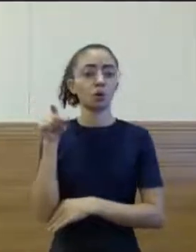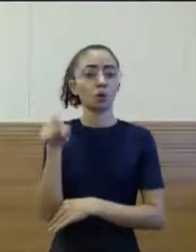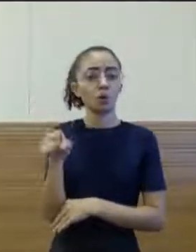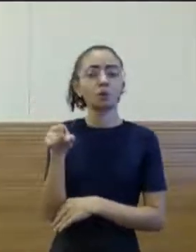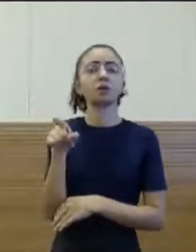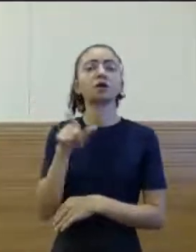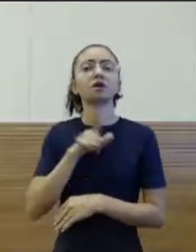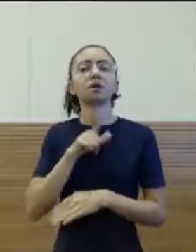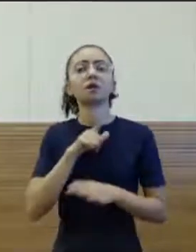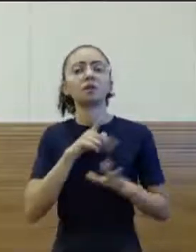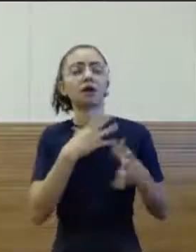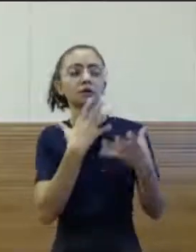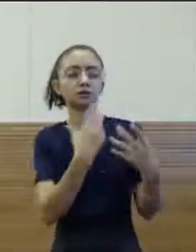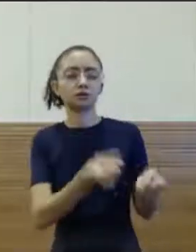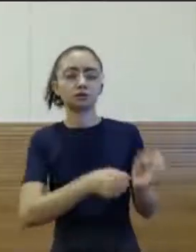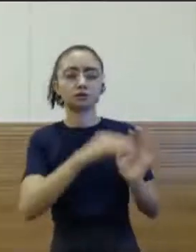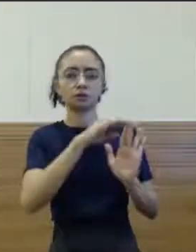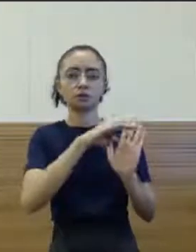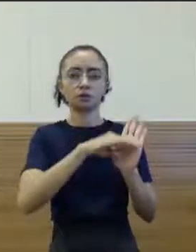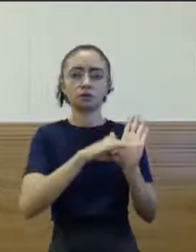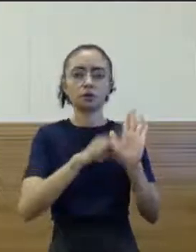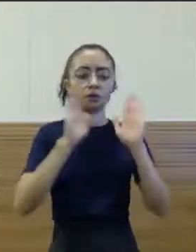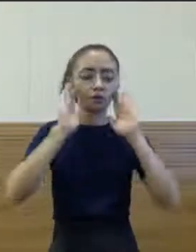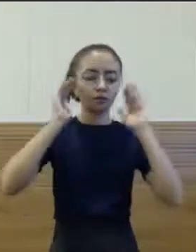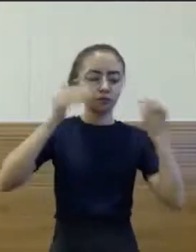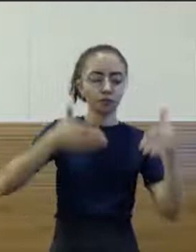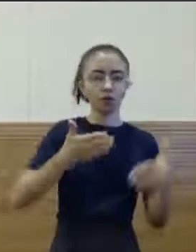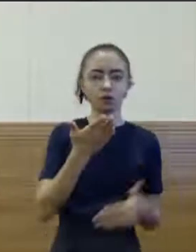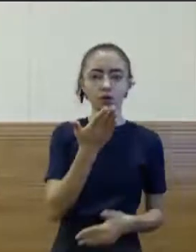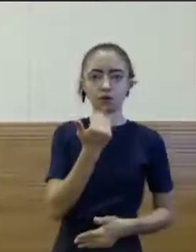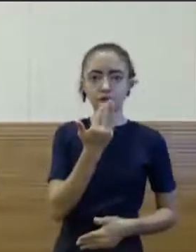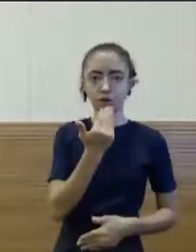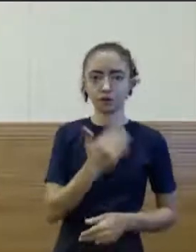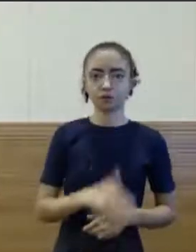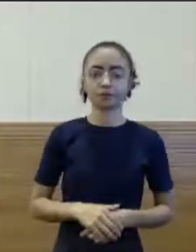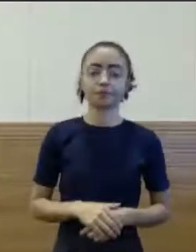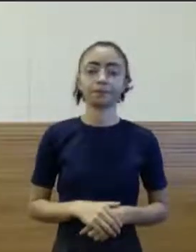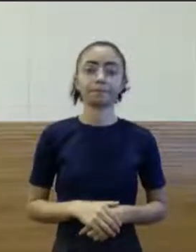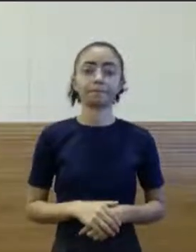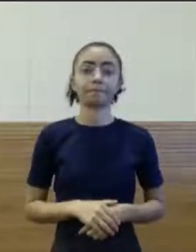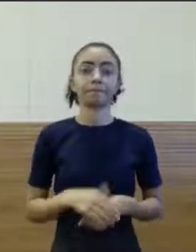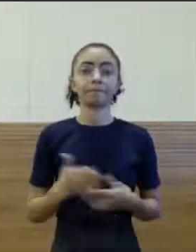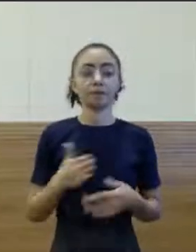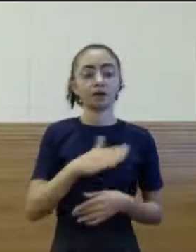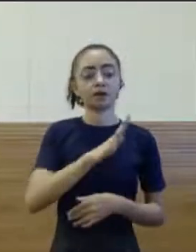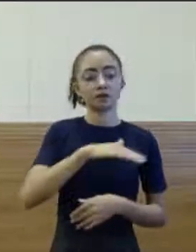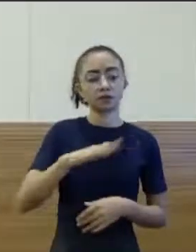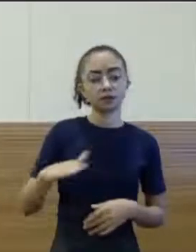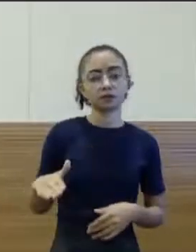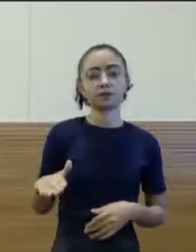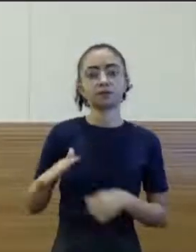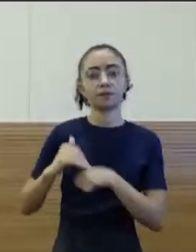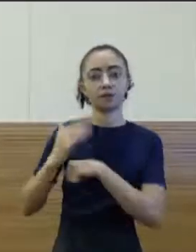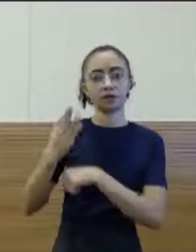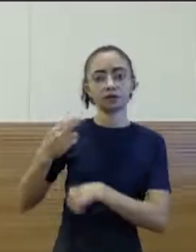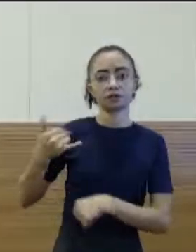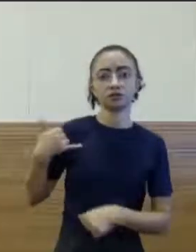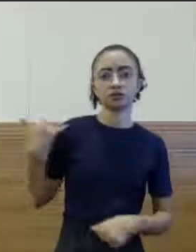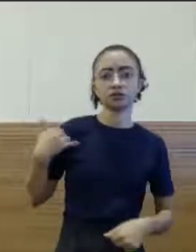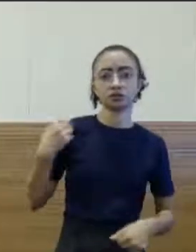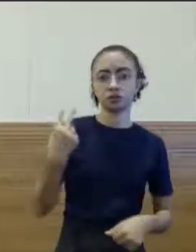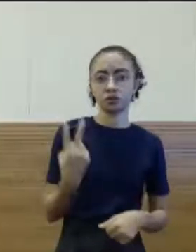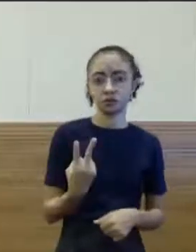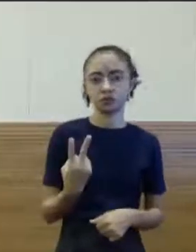the resolution to adopt these dietary guidelines, be they over 2 years old or less